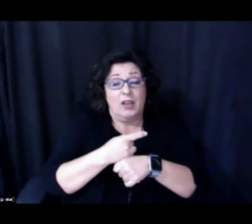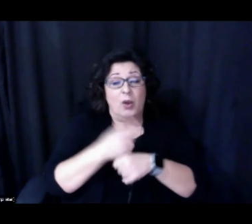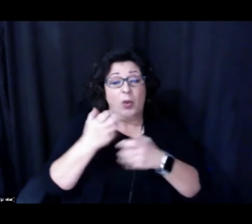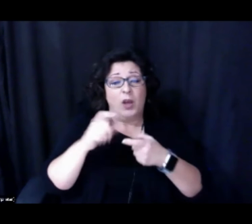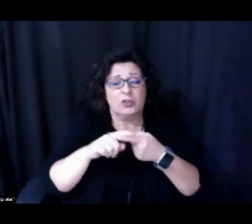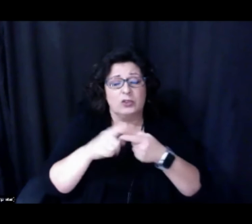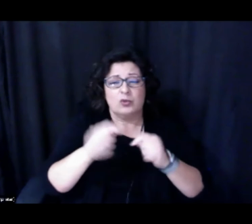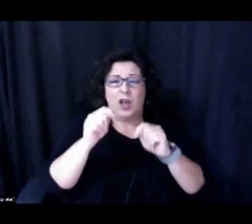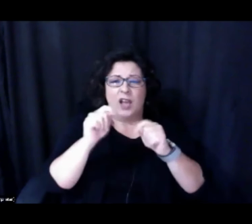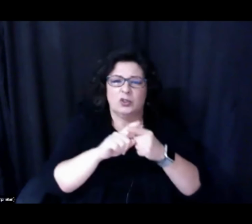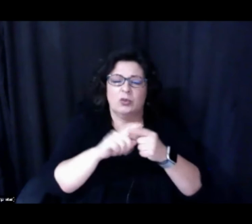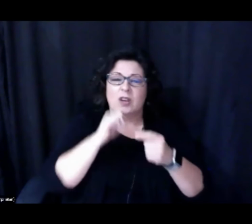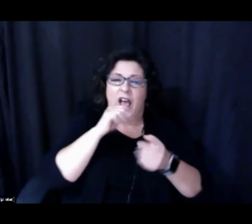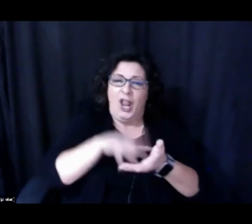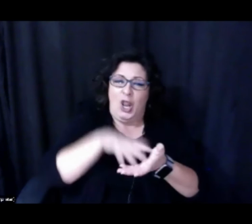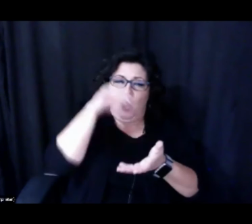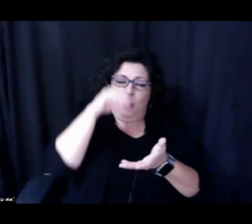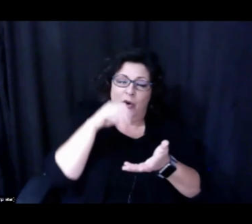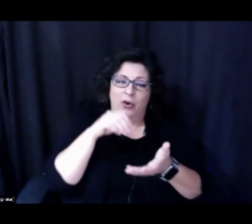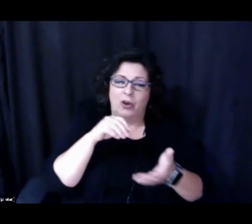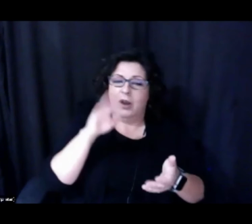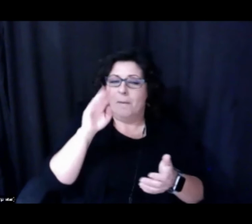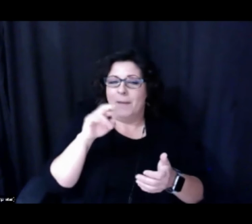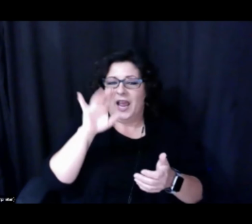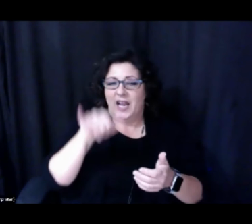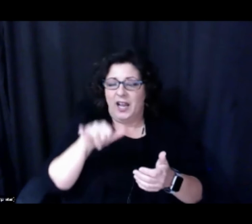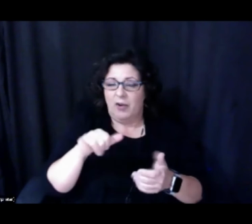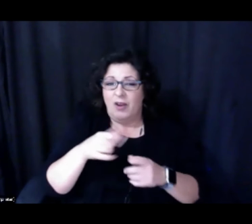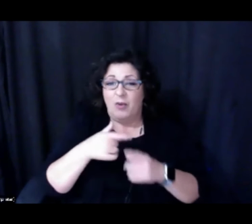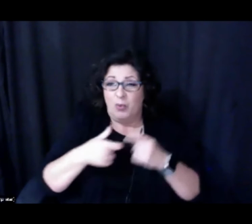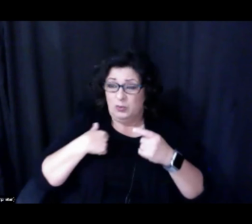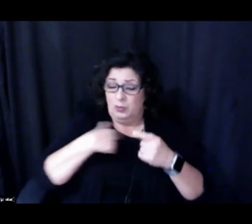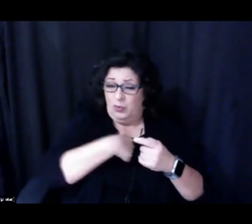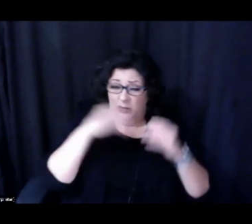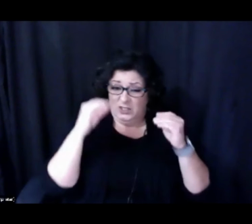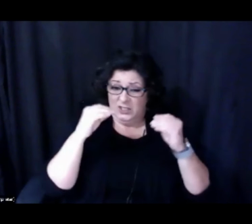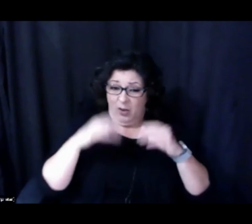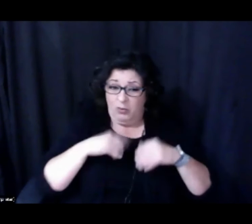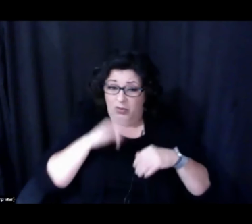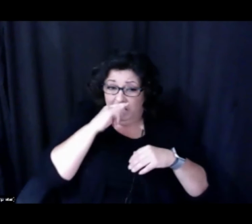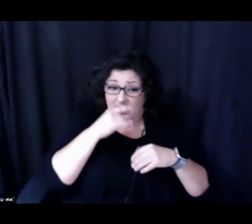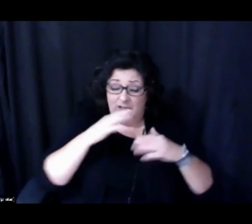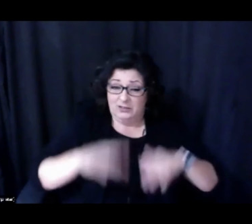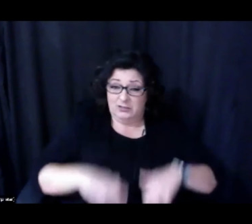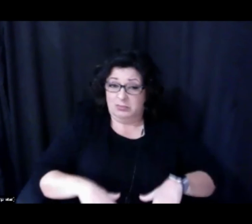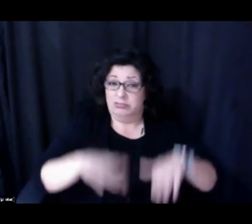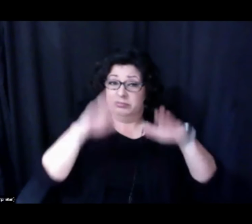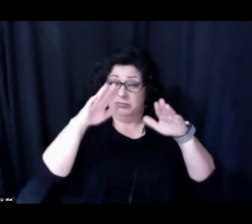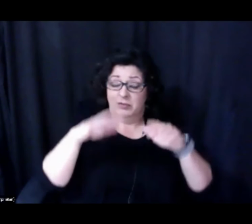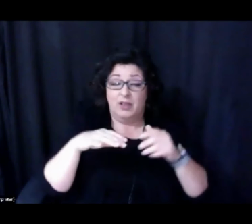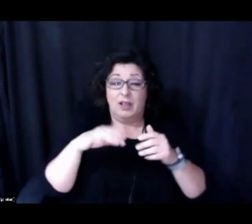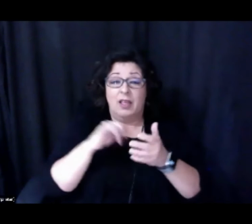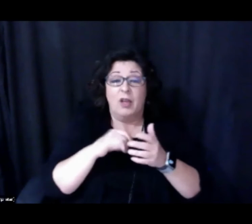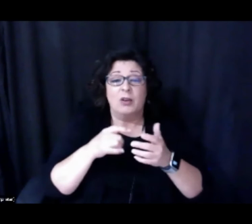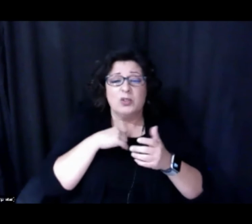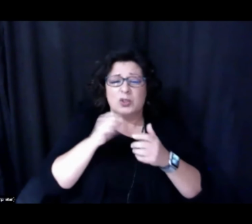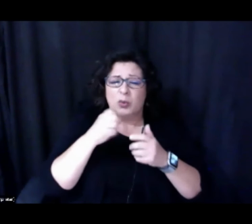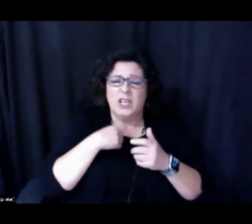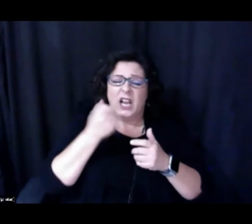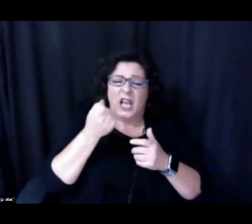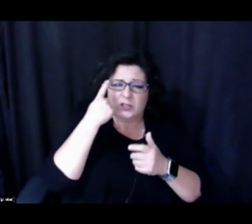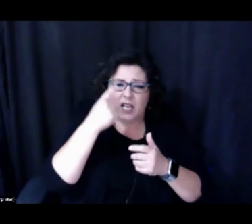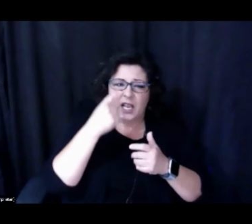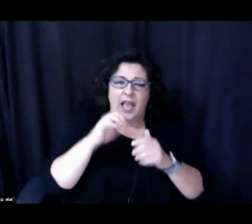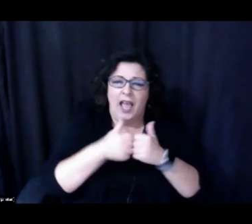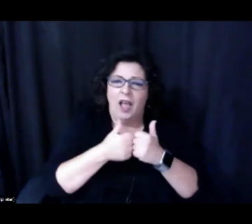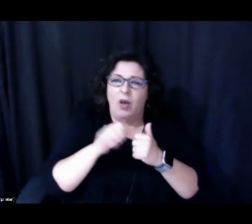unlearn these binaries that we might have been taught from a very young age. So that we can really understand how other